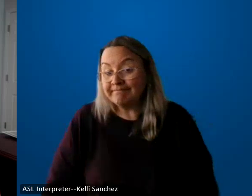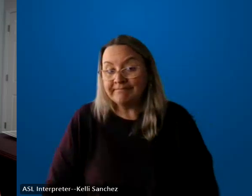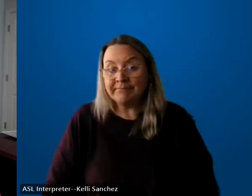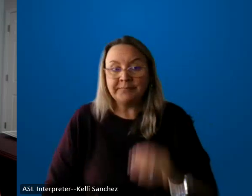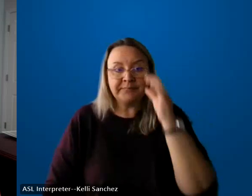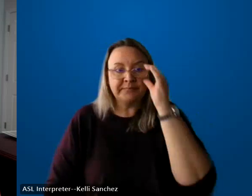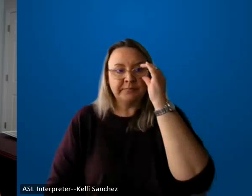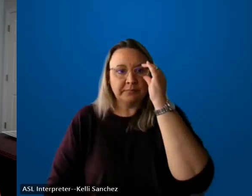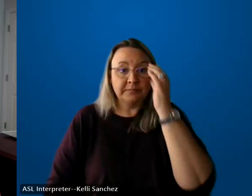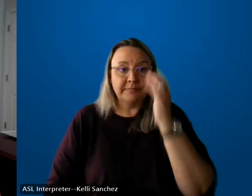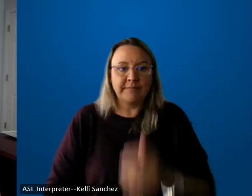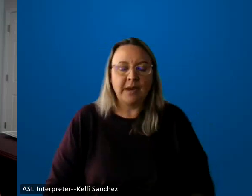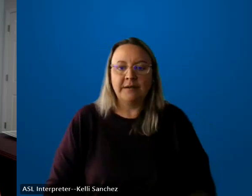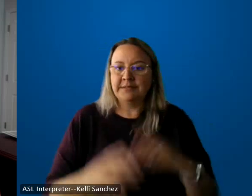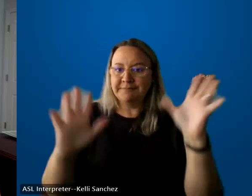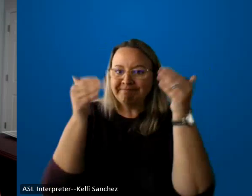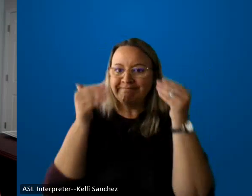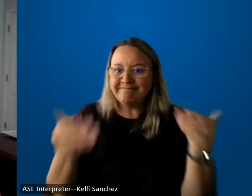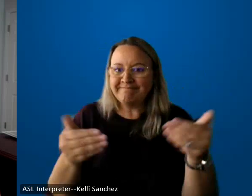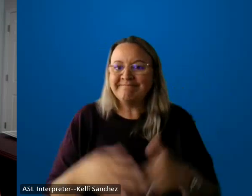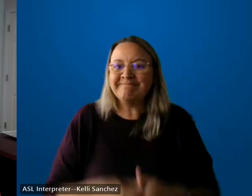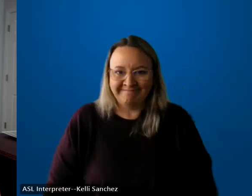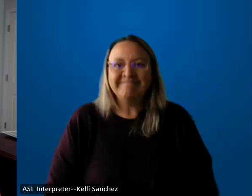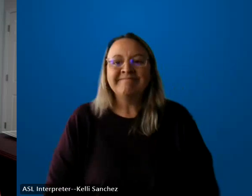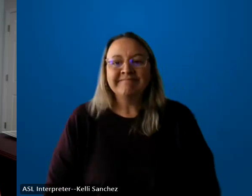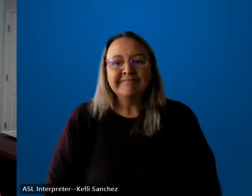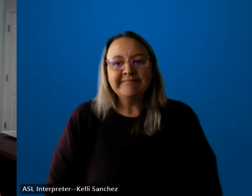with that, let's just jump right into it.